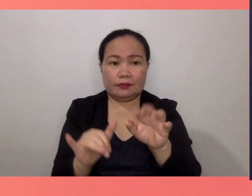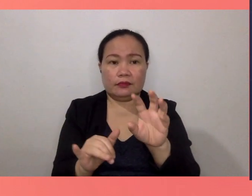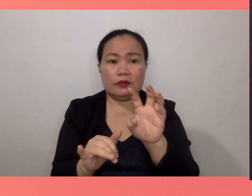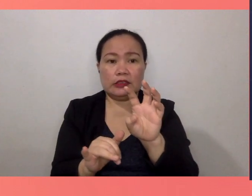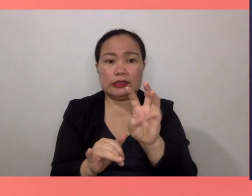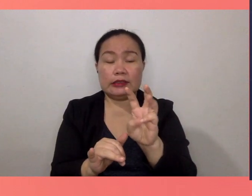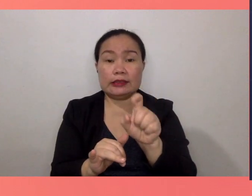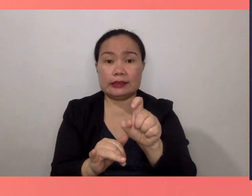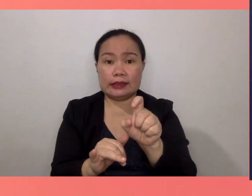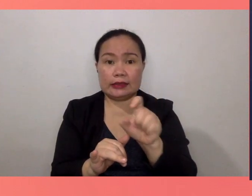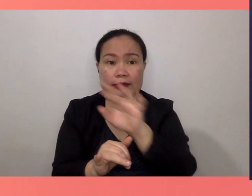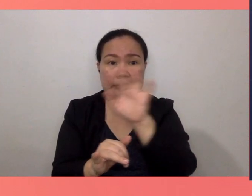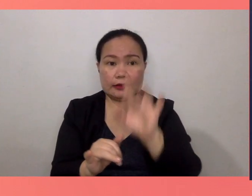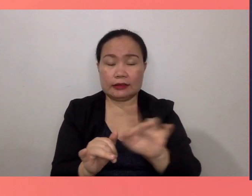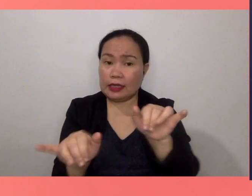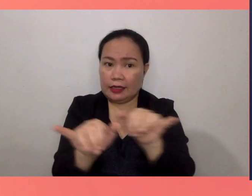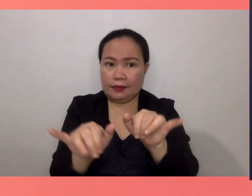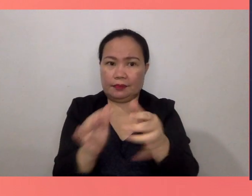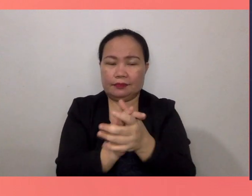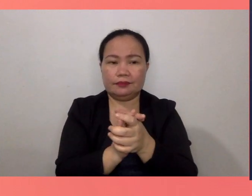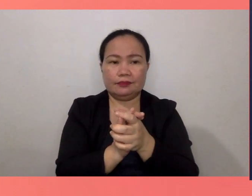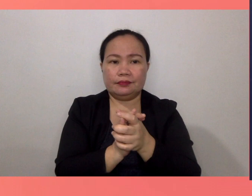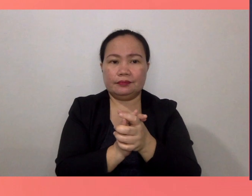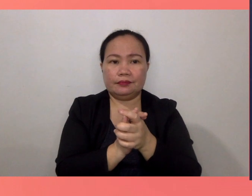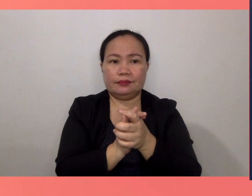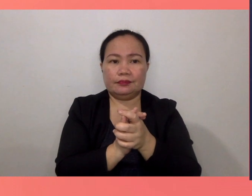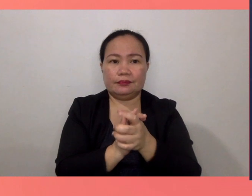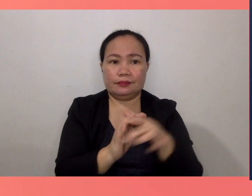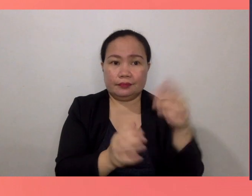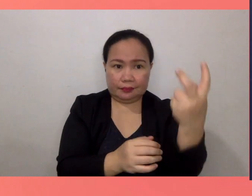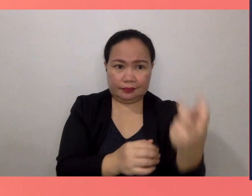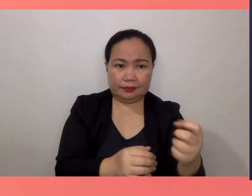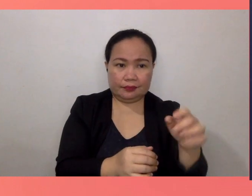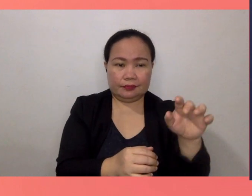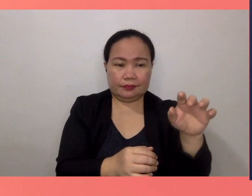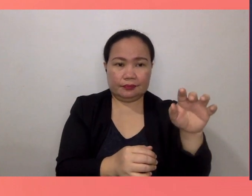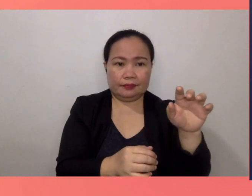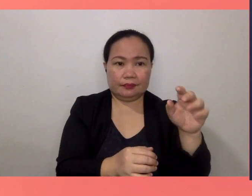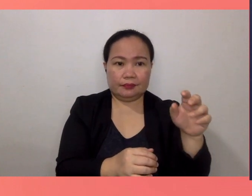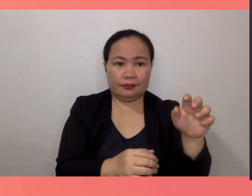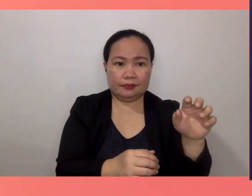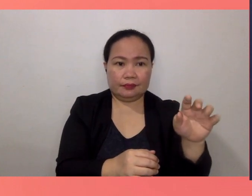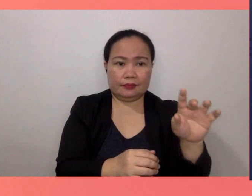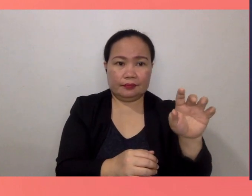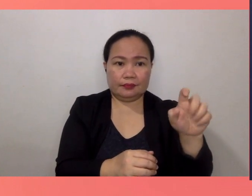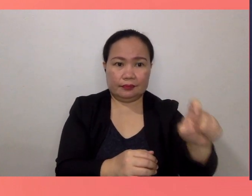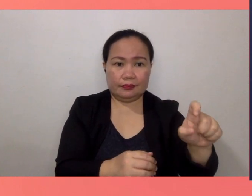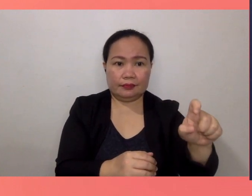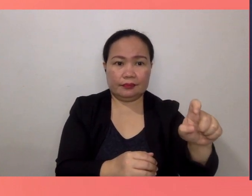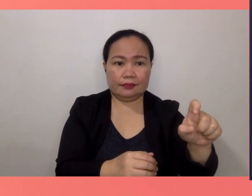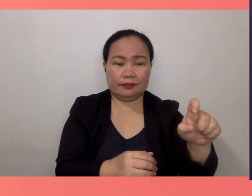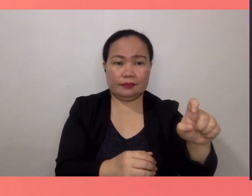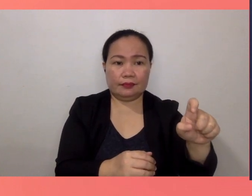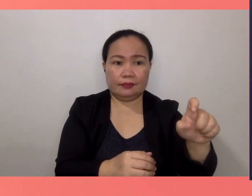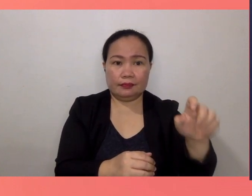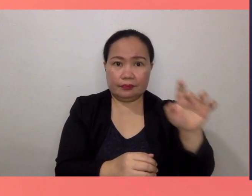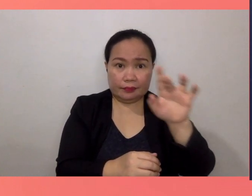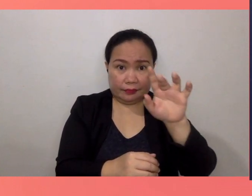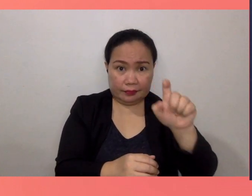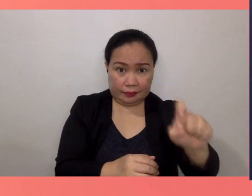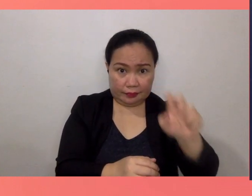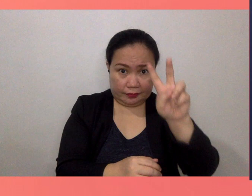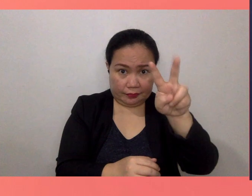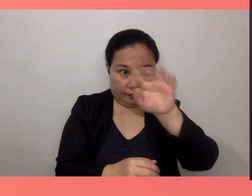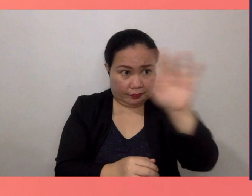index, same din yung radicand. So, that is square root ng x squared, that is x na lang, plus 6 square root of x